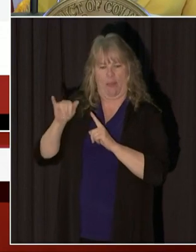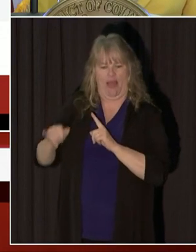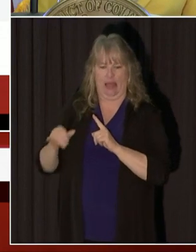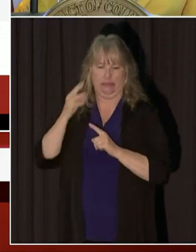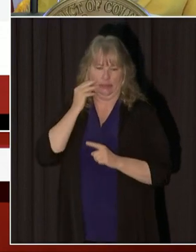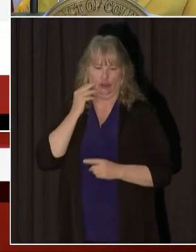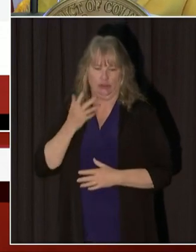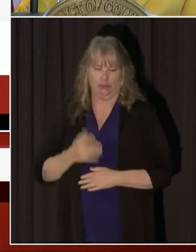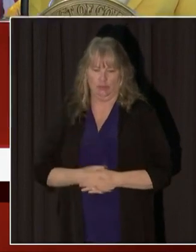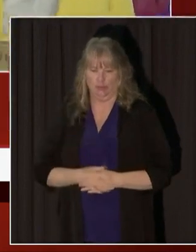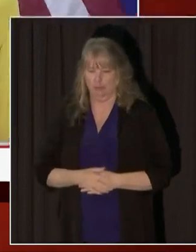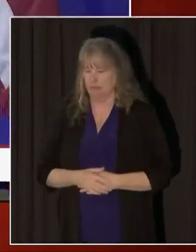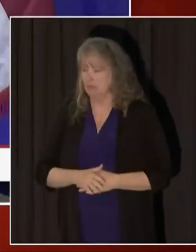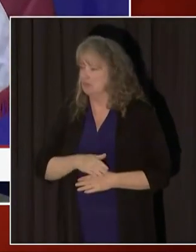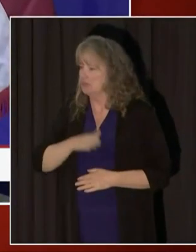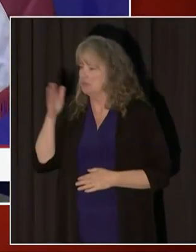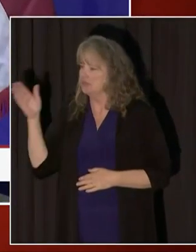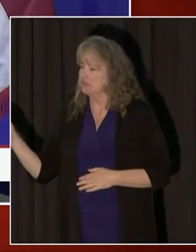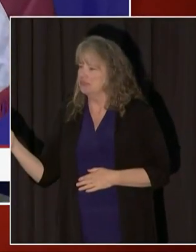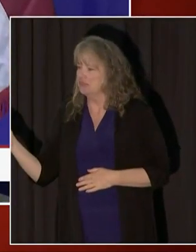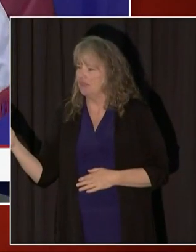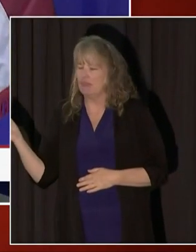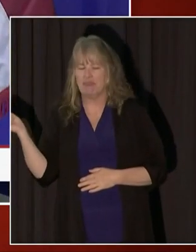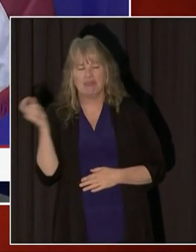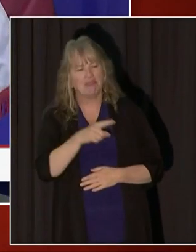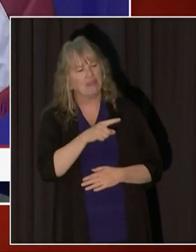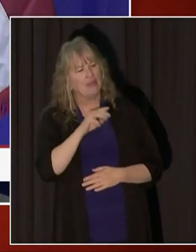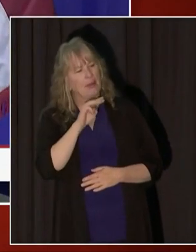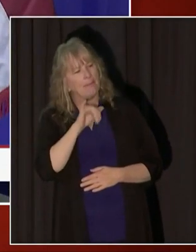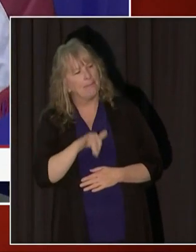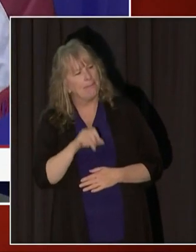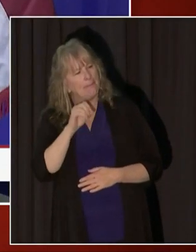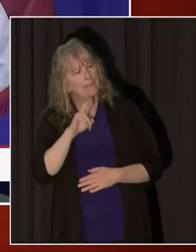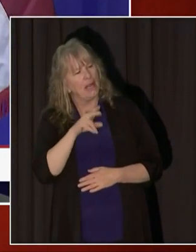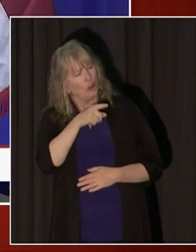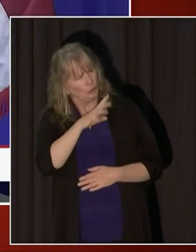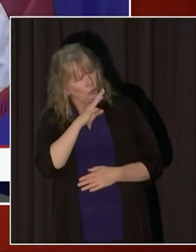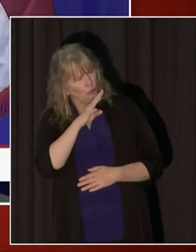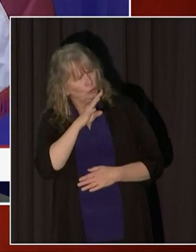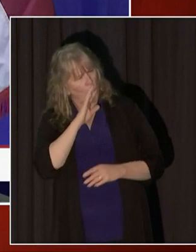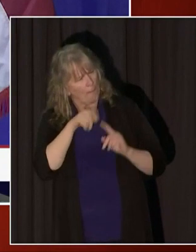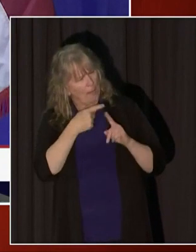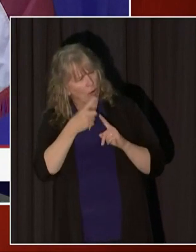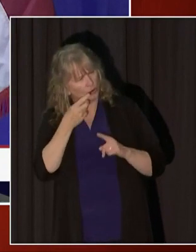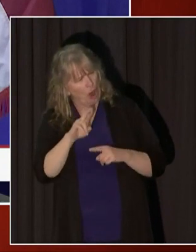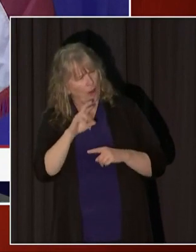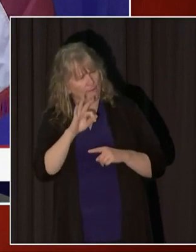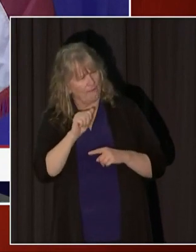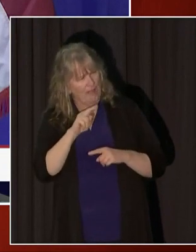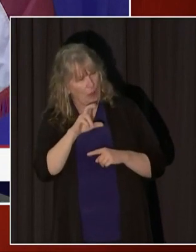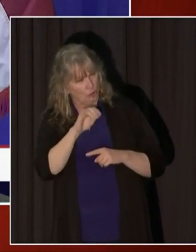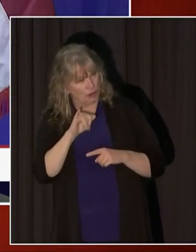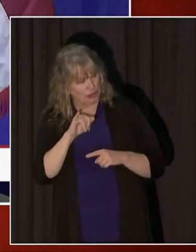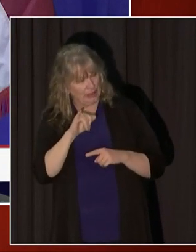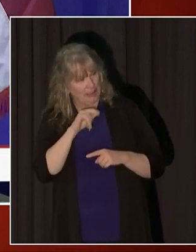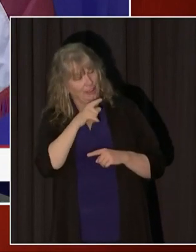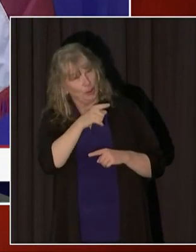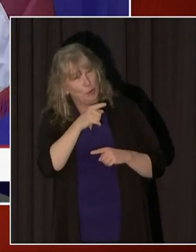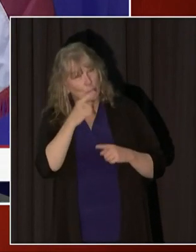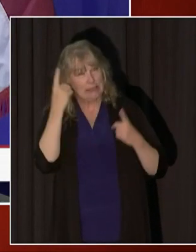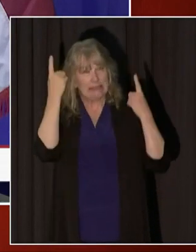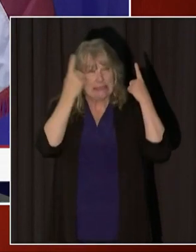Yes. So Mayor, did you talk to Dr. Anthony Fauci as you were pondering your decision,